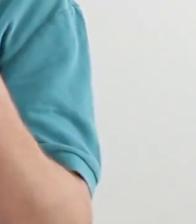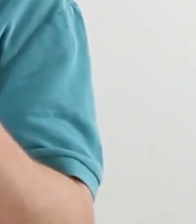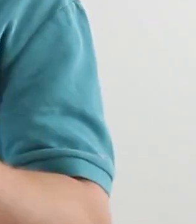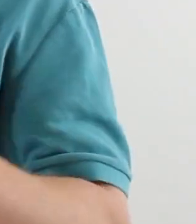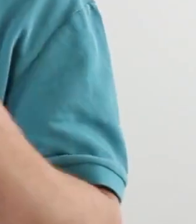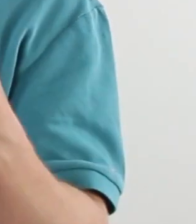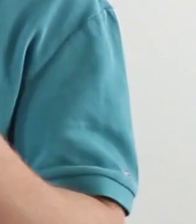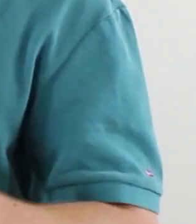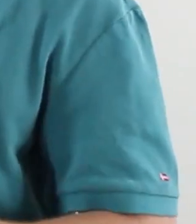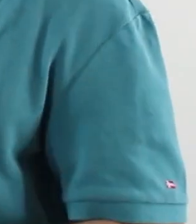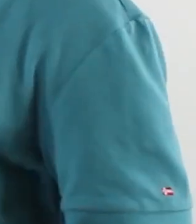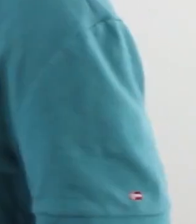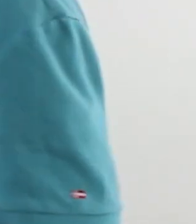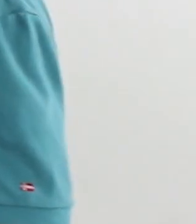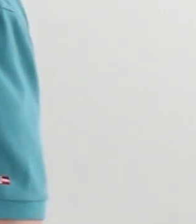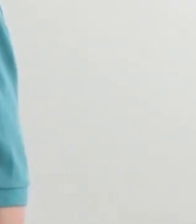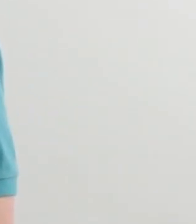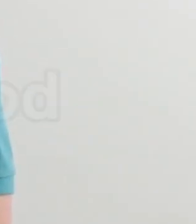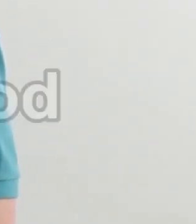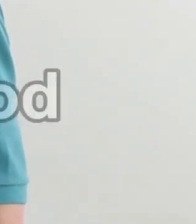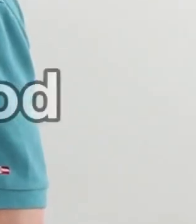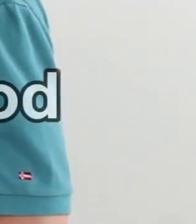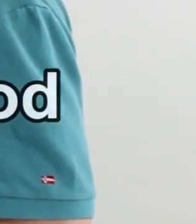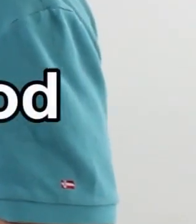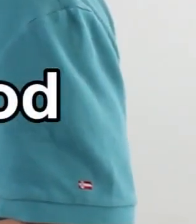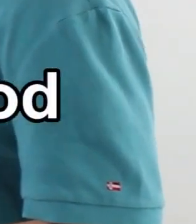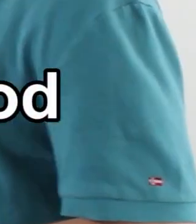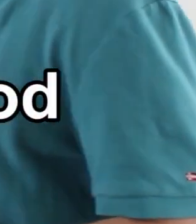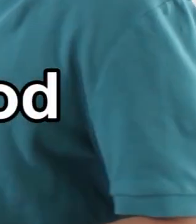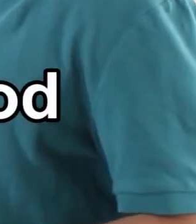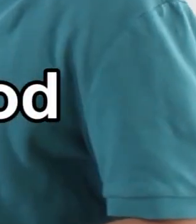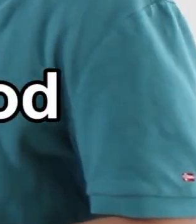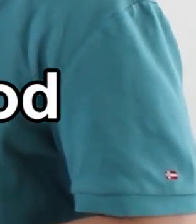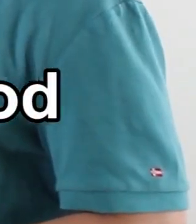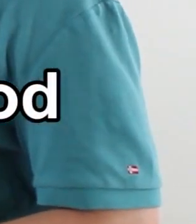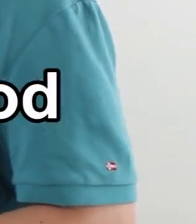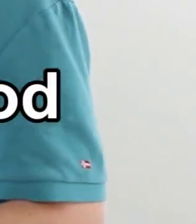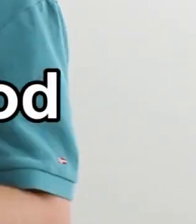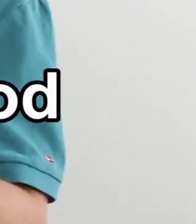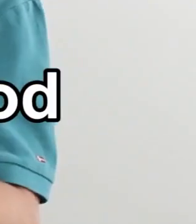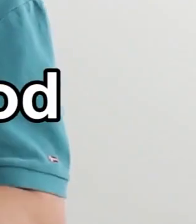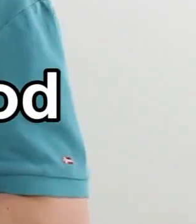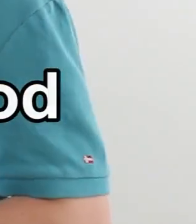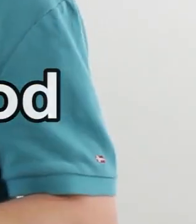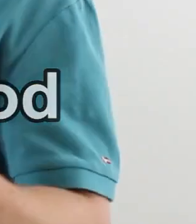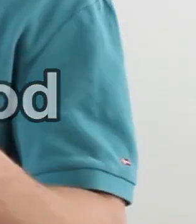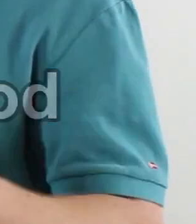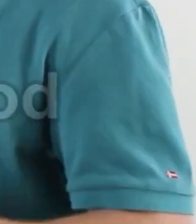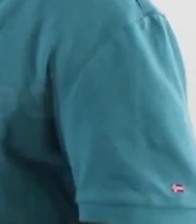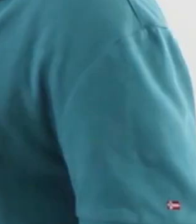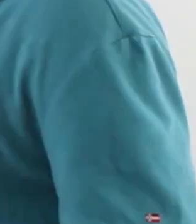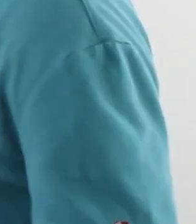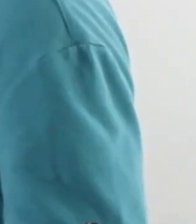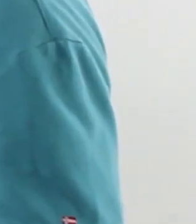to speak and try to stop it. So, I don't think that is a good decision. You want to change that,